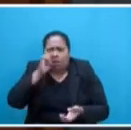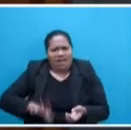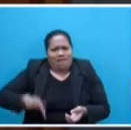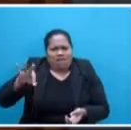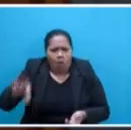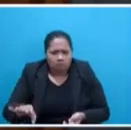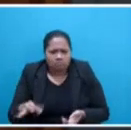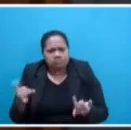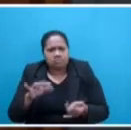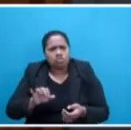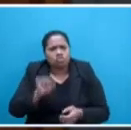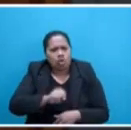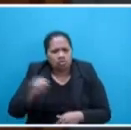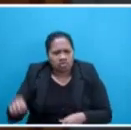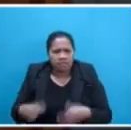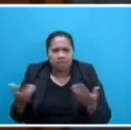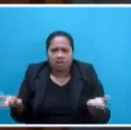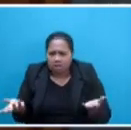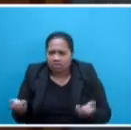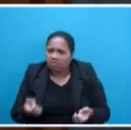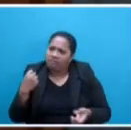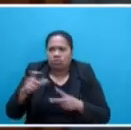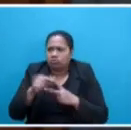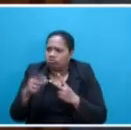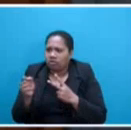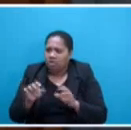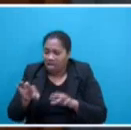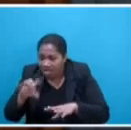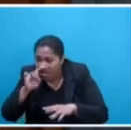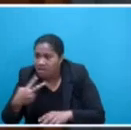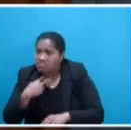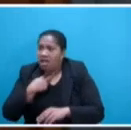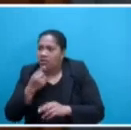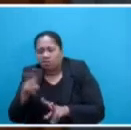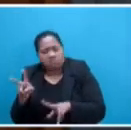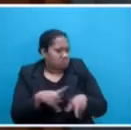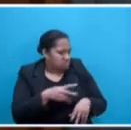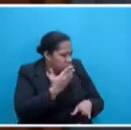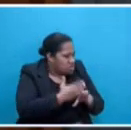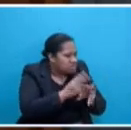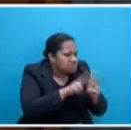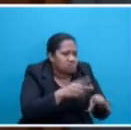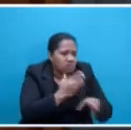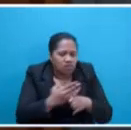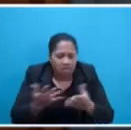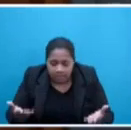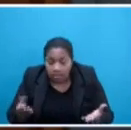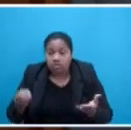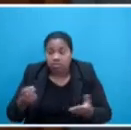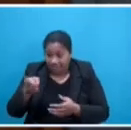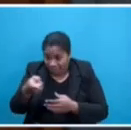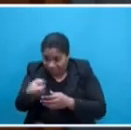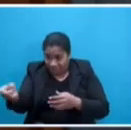scholarship. You had no choice but to turn to unskilled work. There was no minimum wage protecting you either from exploitation. If you are not